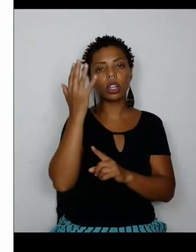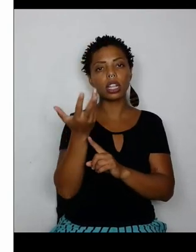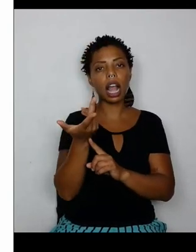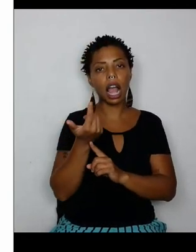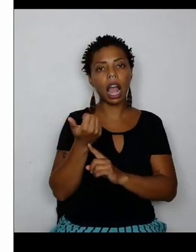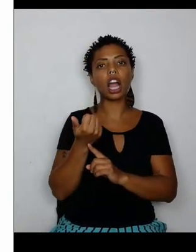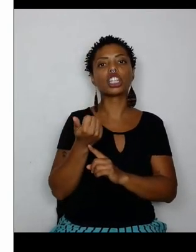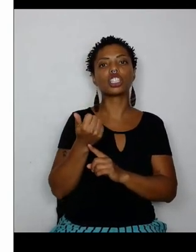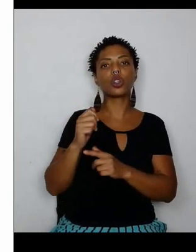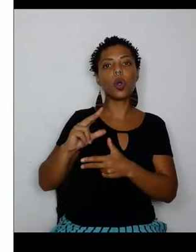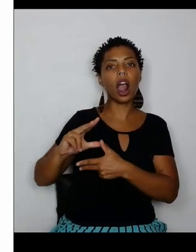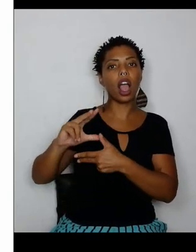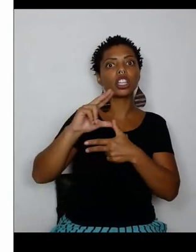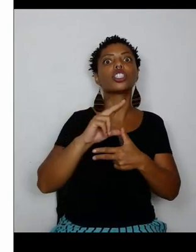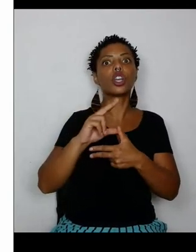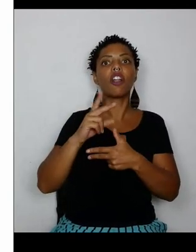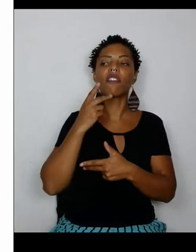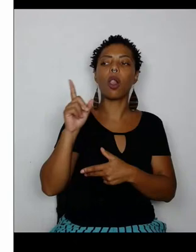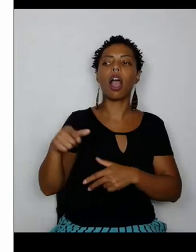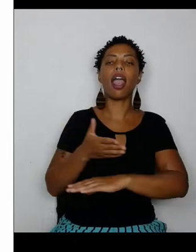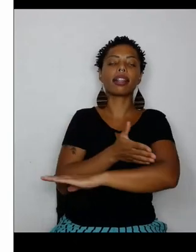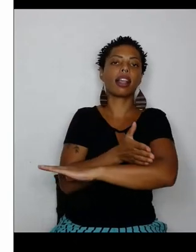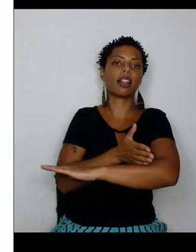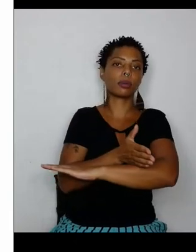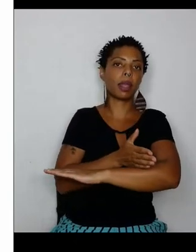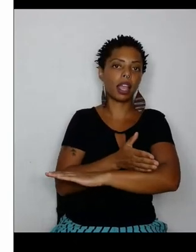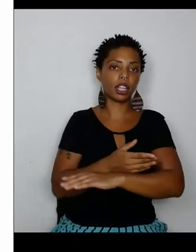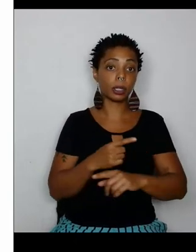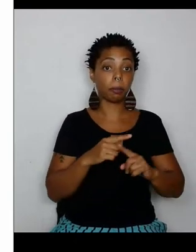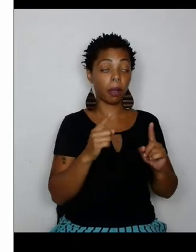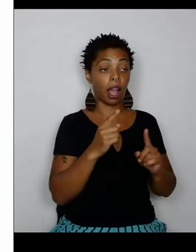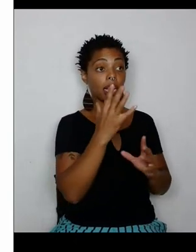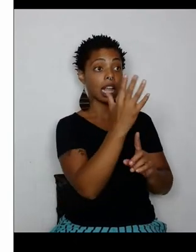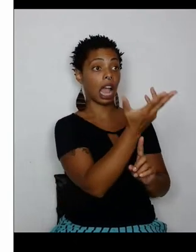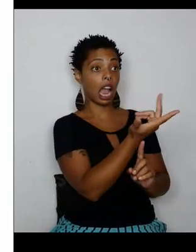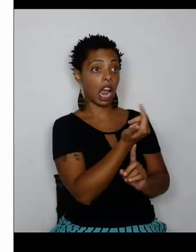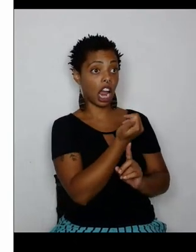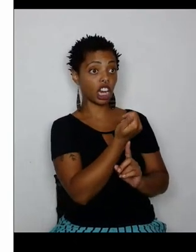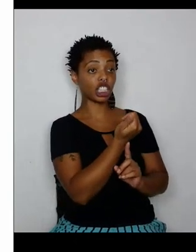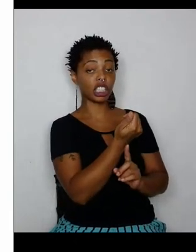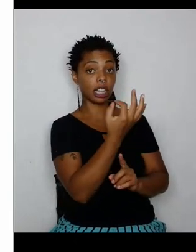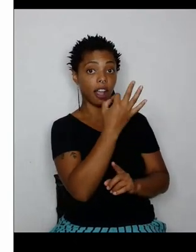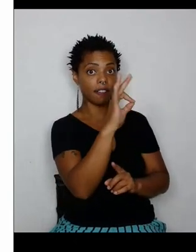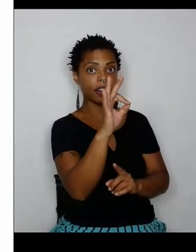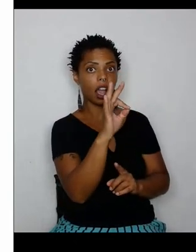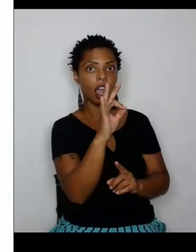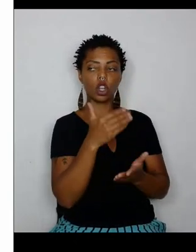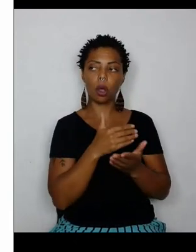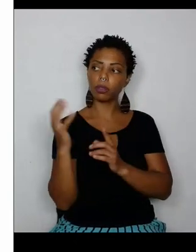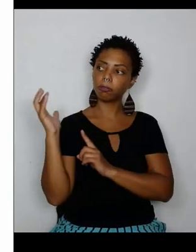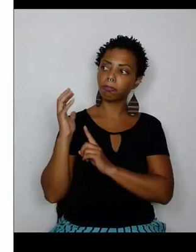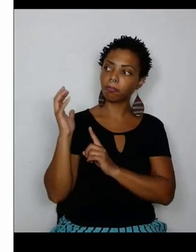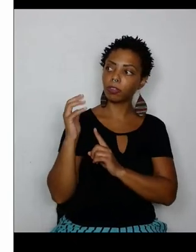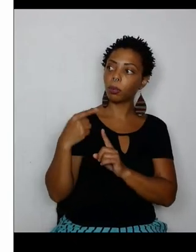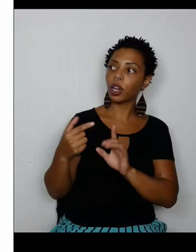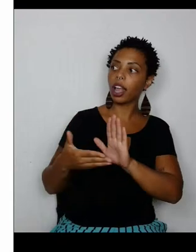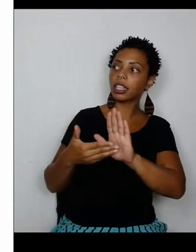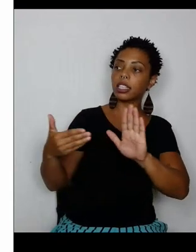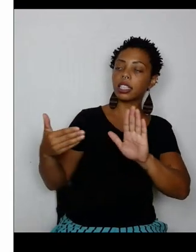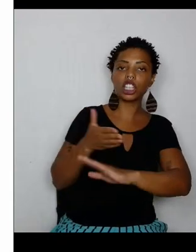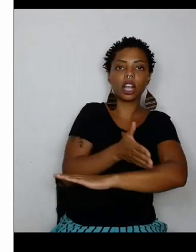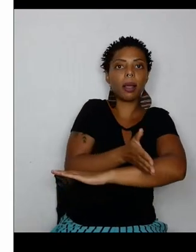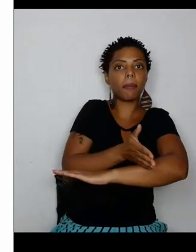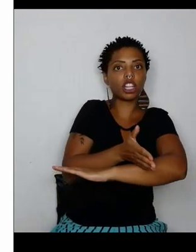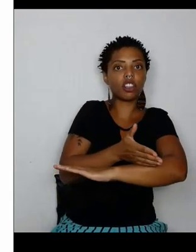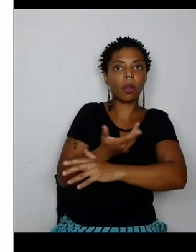famously excavated these flemish primitives in his 1868 treaties writing about vanaraic and hence